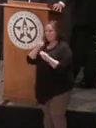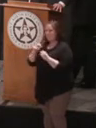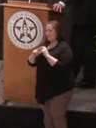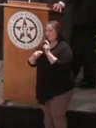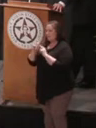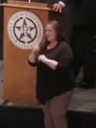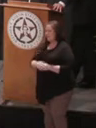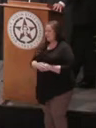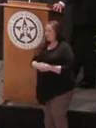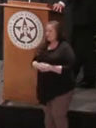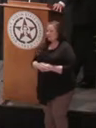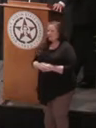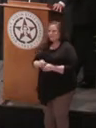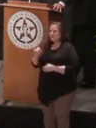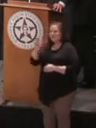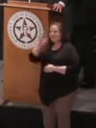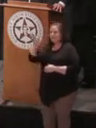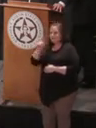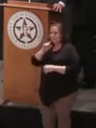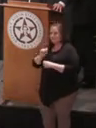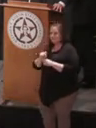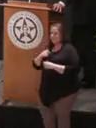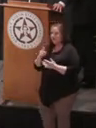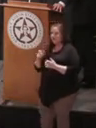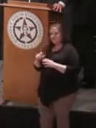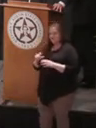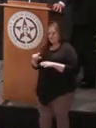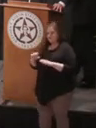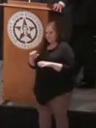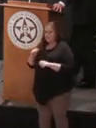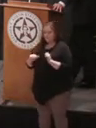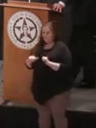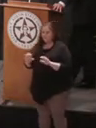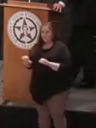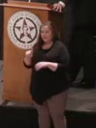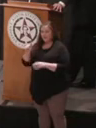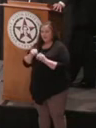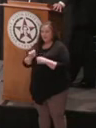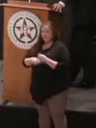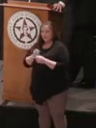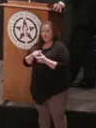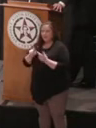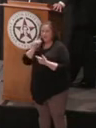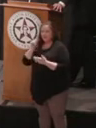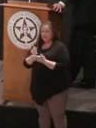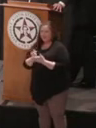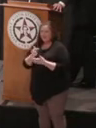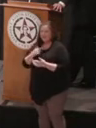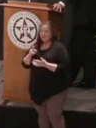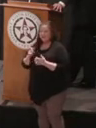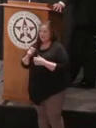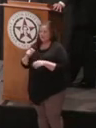facility. In the future, I definitely want to perform. I have one more year and I graduate, and I want